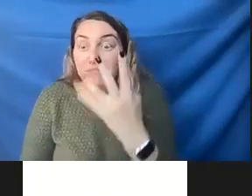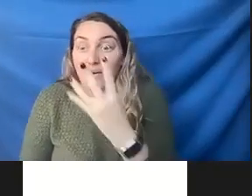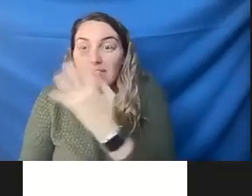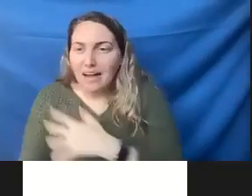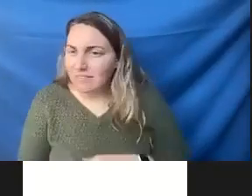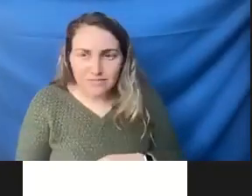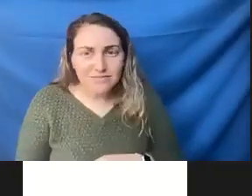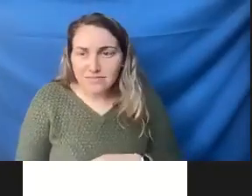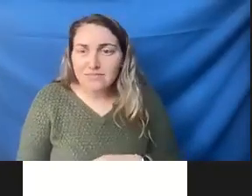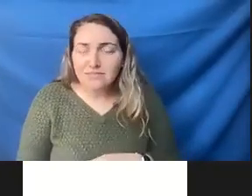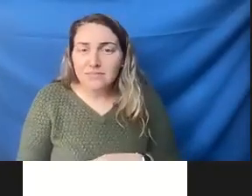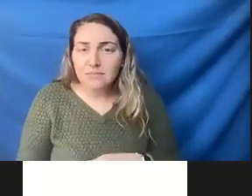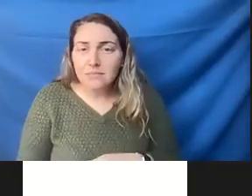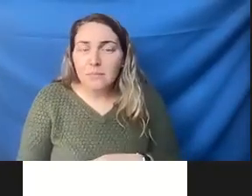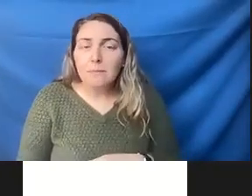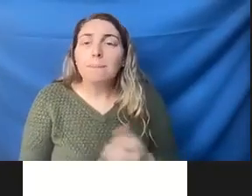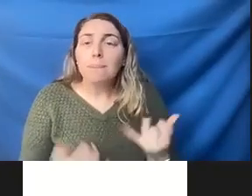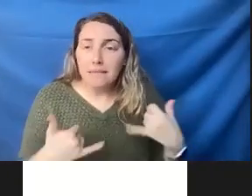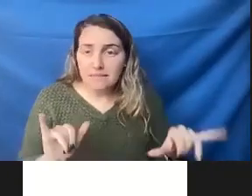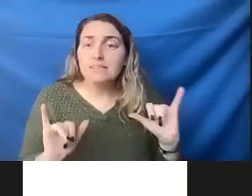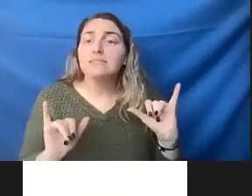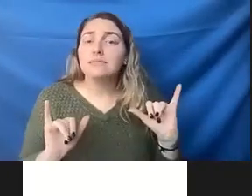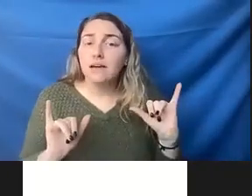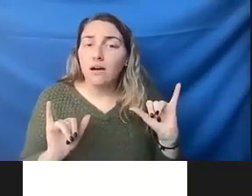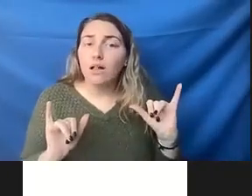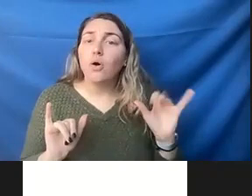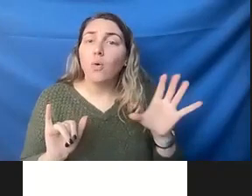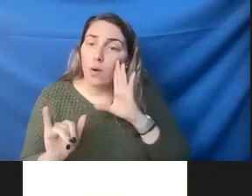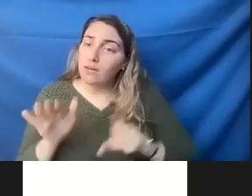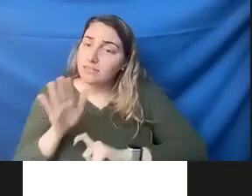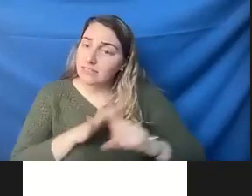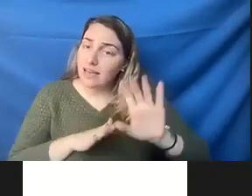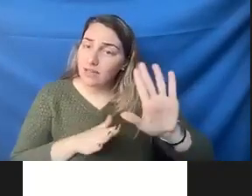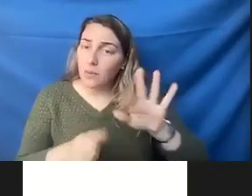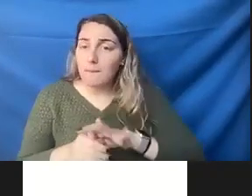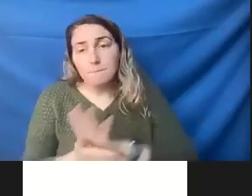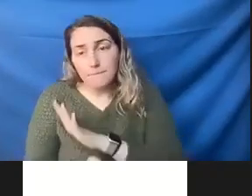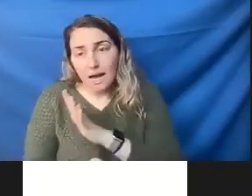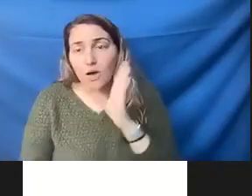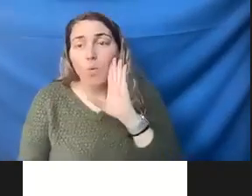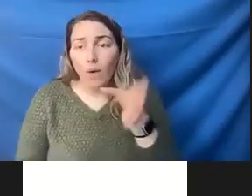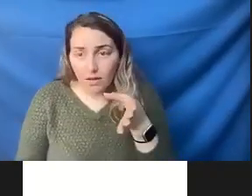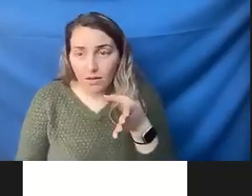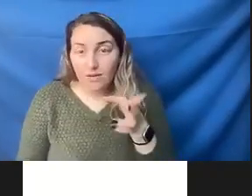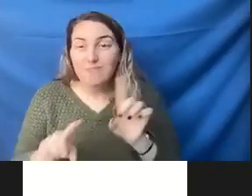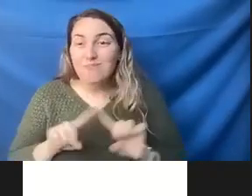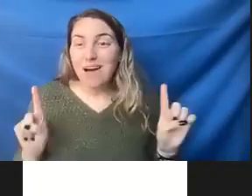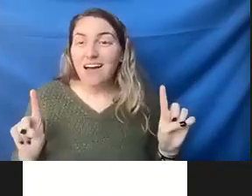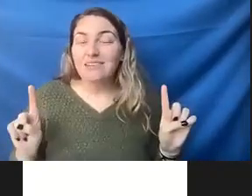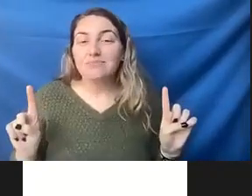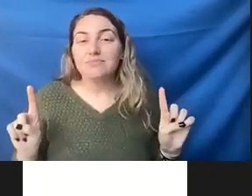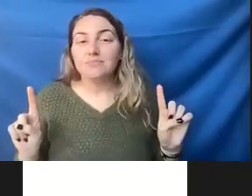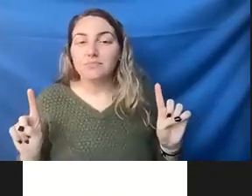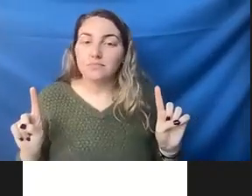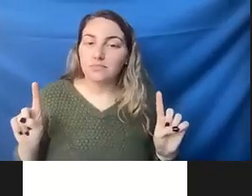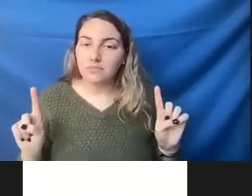Your ballot will be received by the scanner. As Allie mentioned earlier, it's more likely